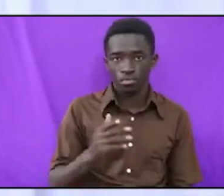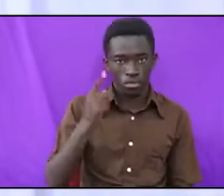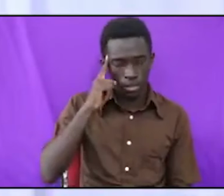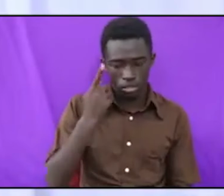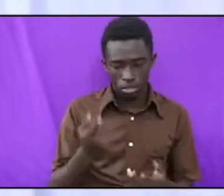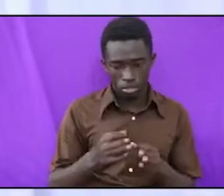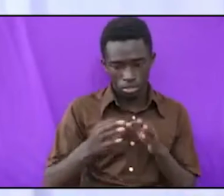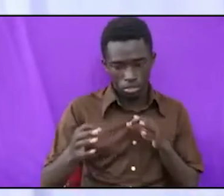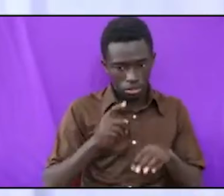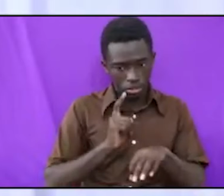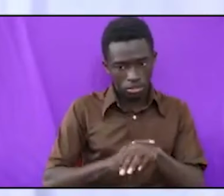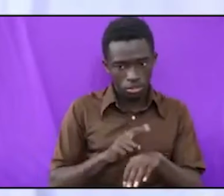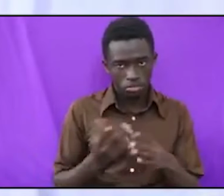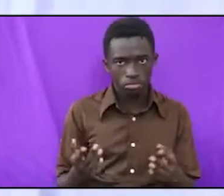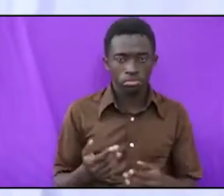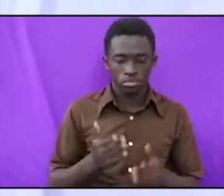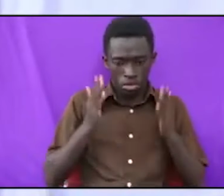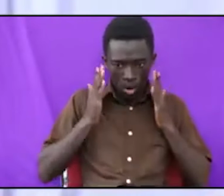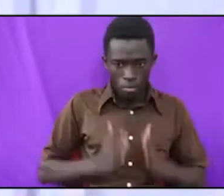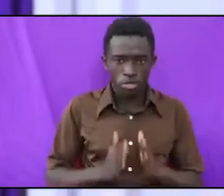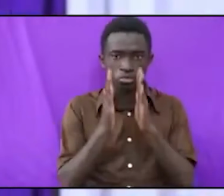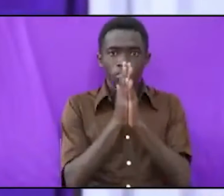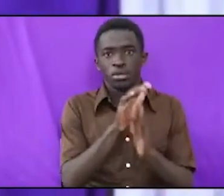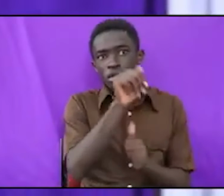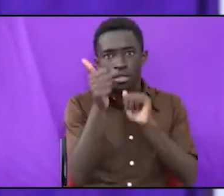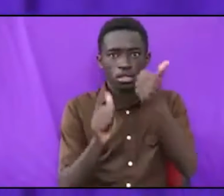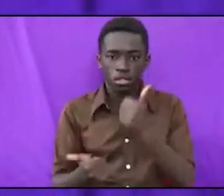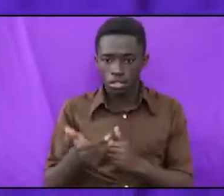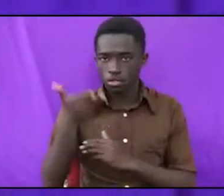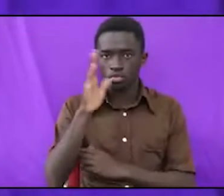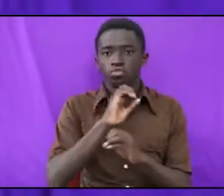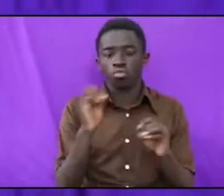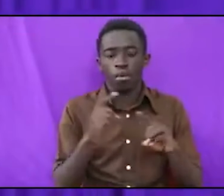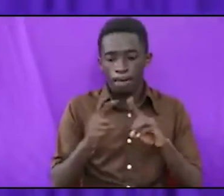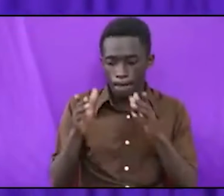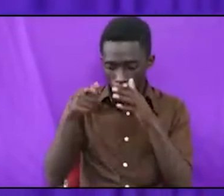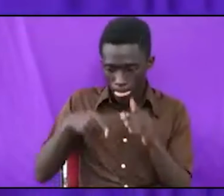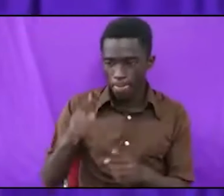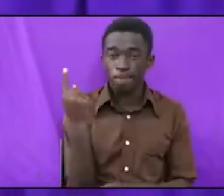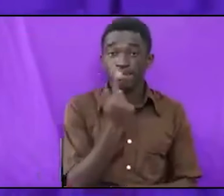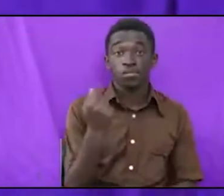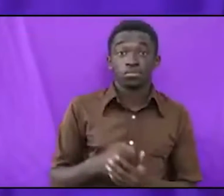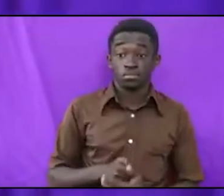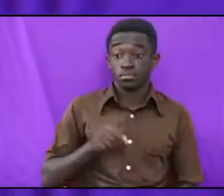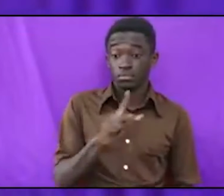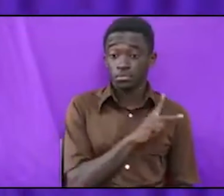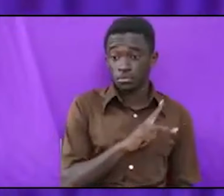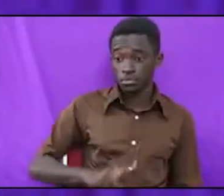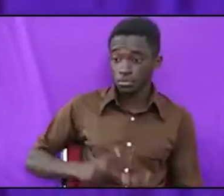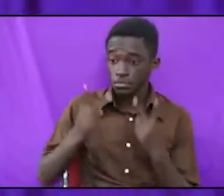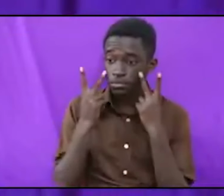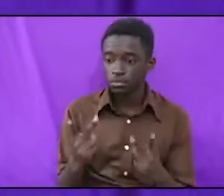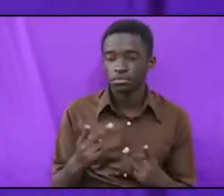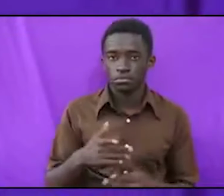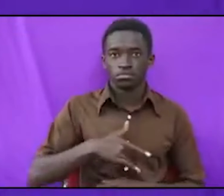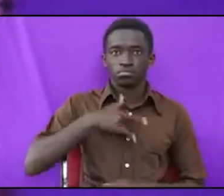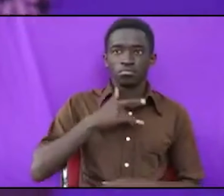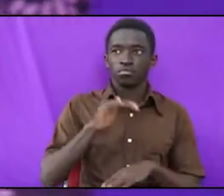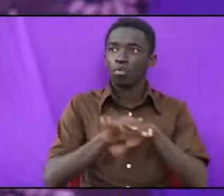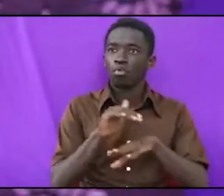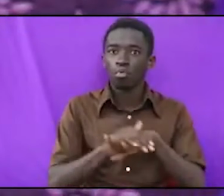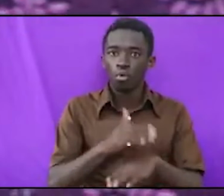where nobody prays to any other God except you. And of course, the king found that to be very good, because if everybody really